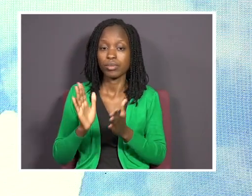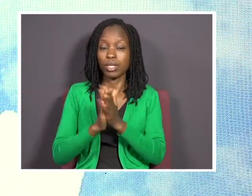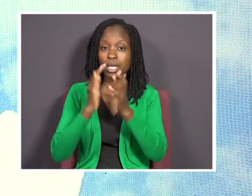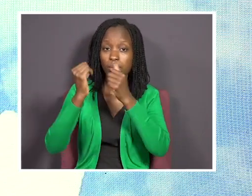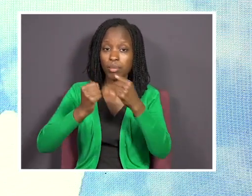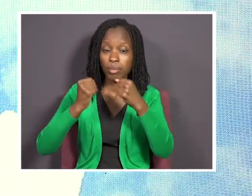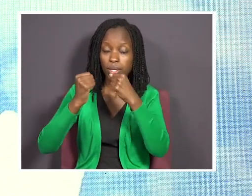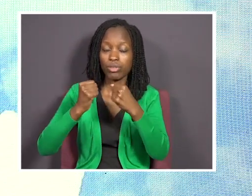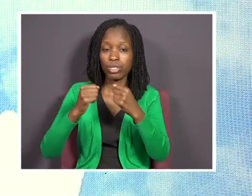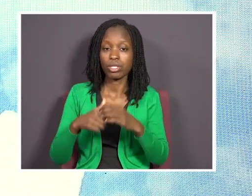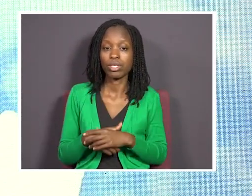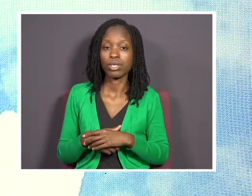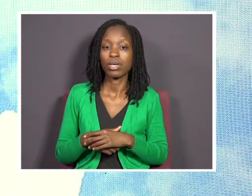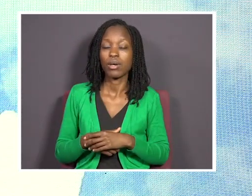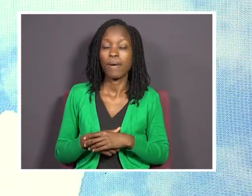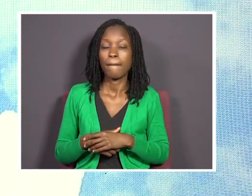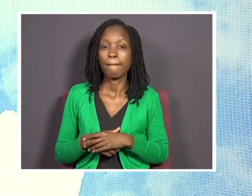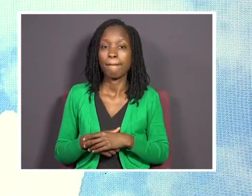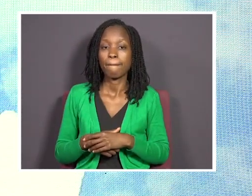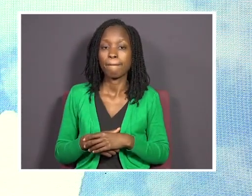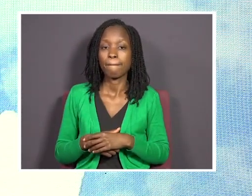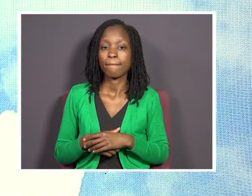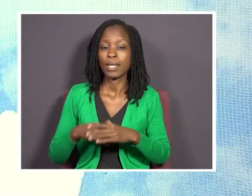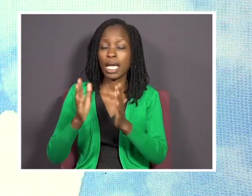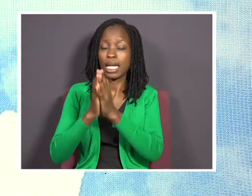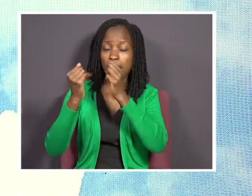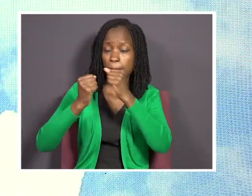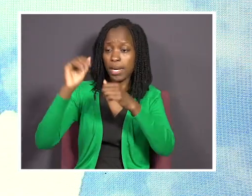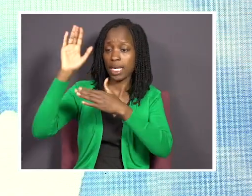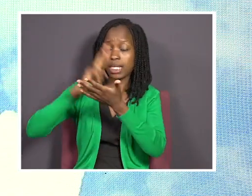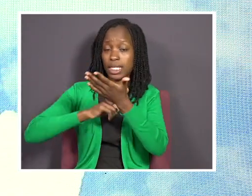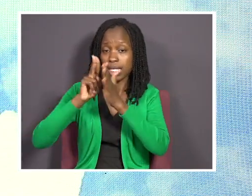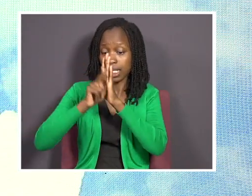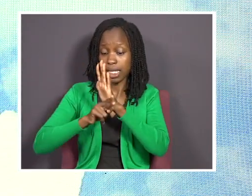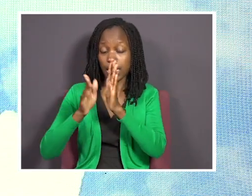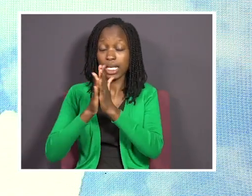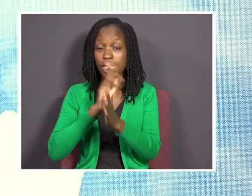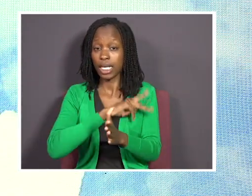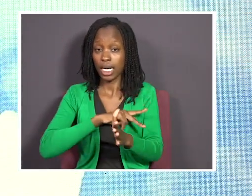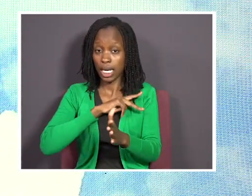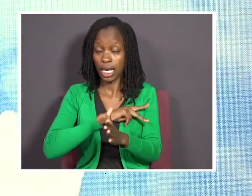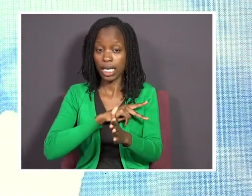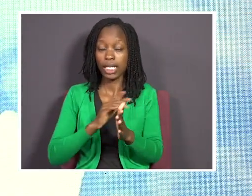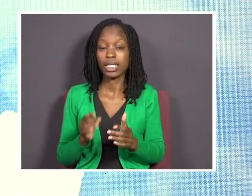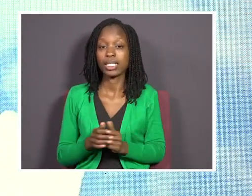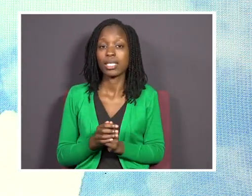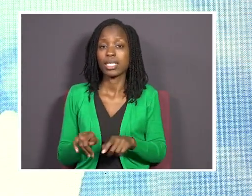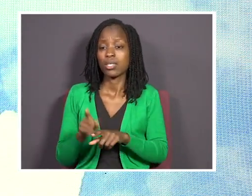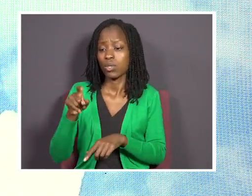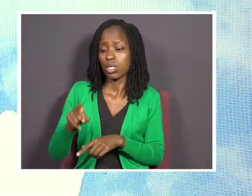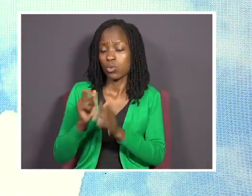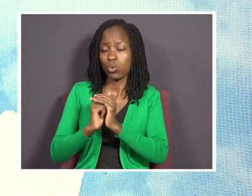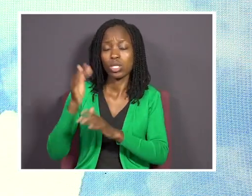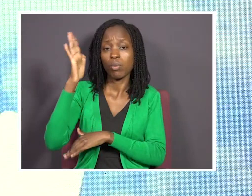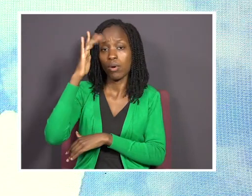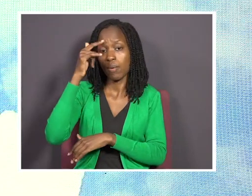majesty and might, his righteousness and kindness. And finally, we should worship